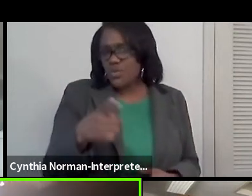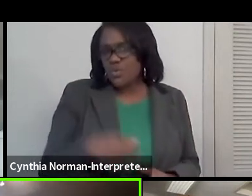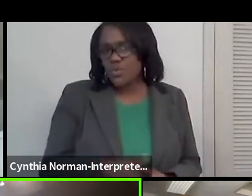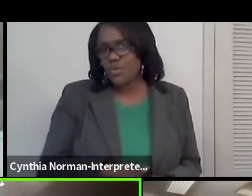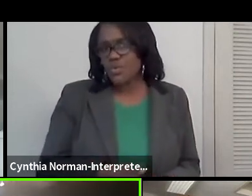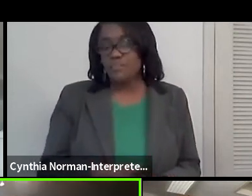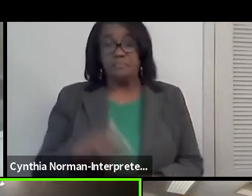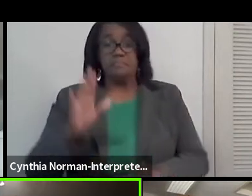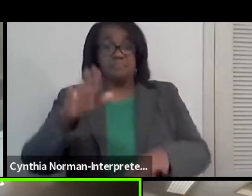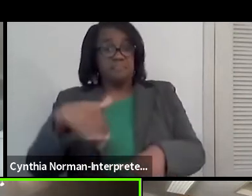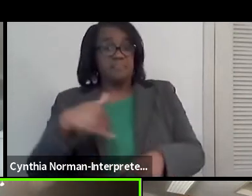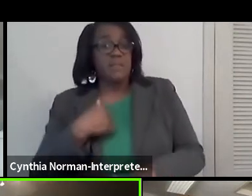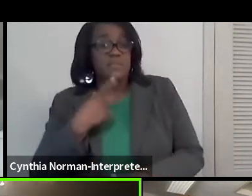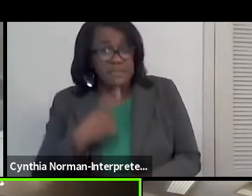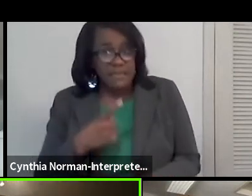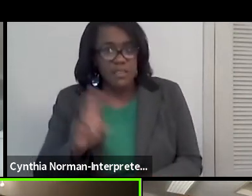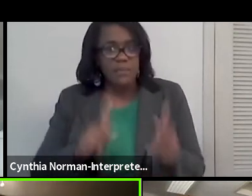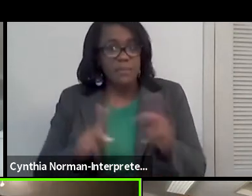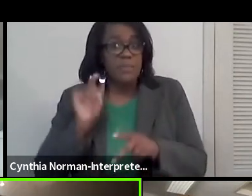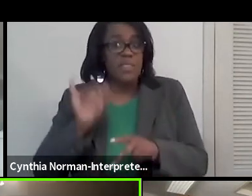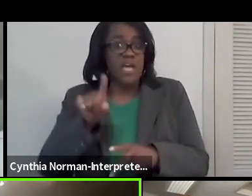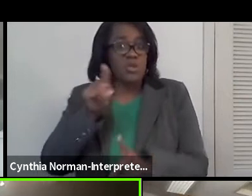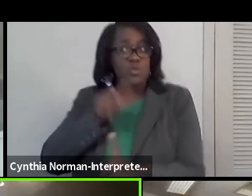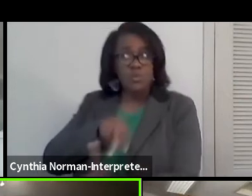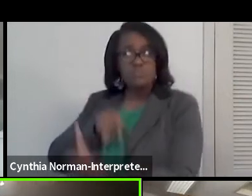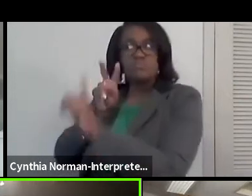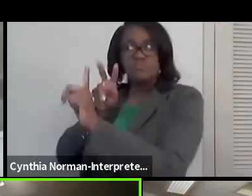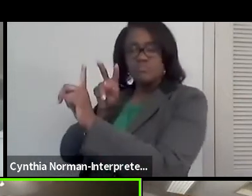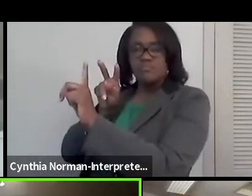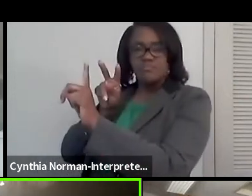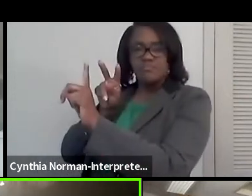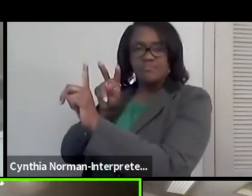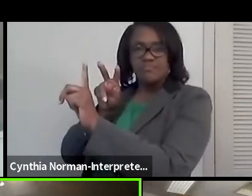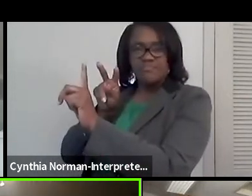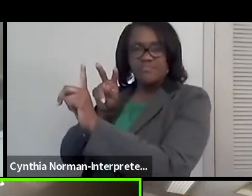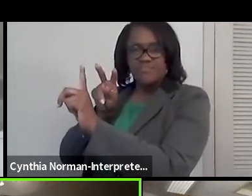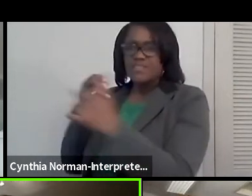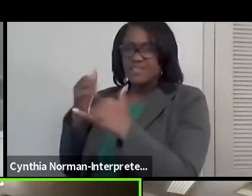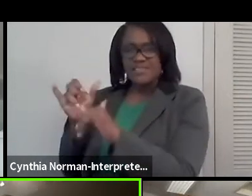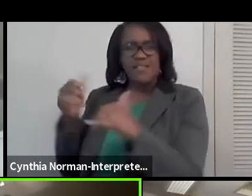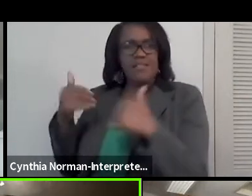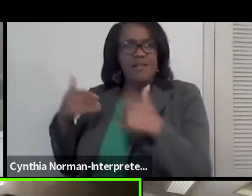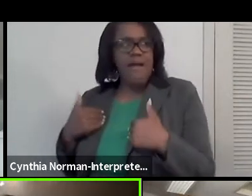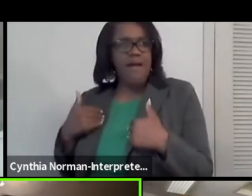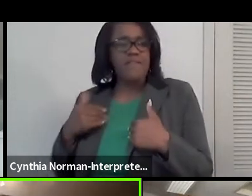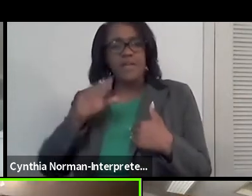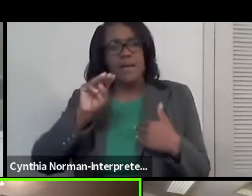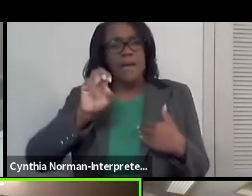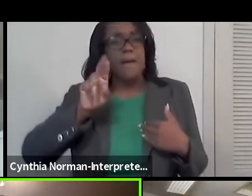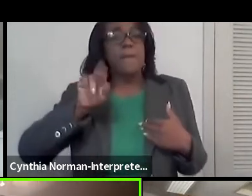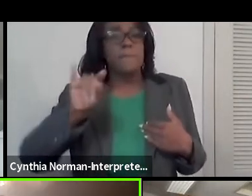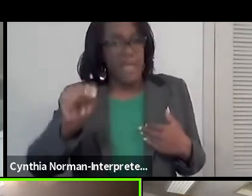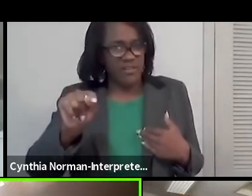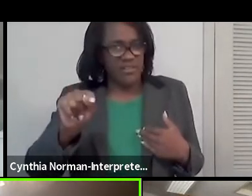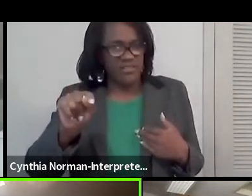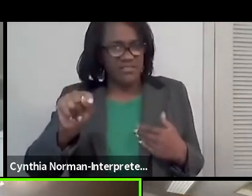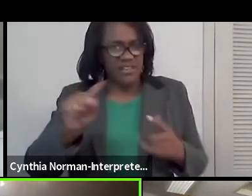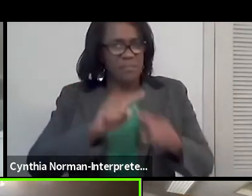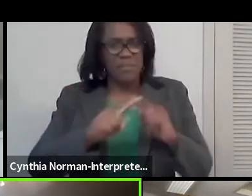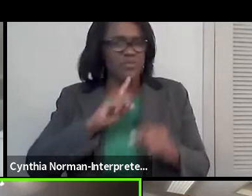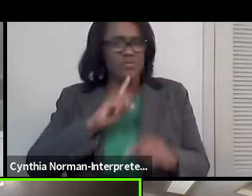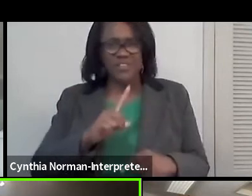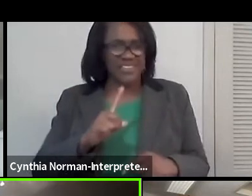I will say the people that you may look up to as mammalogists definitely still have merit. However, they are not the, they